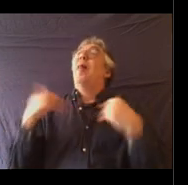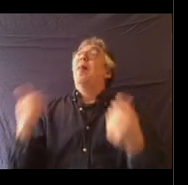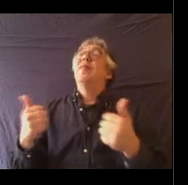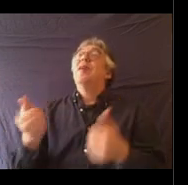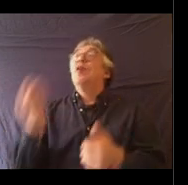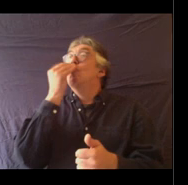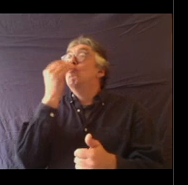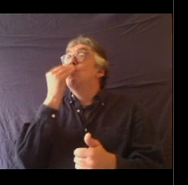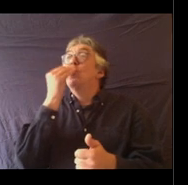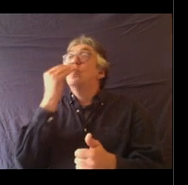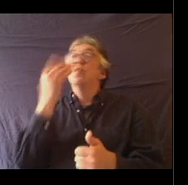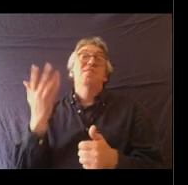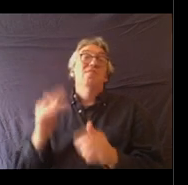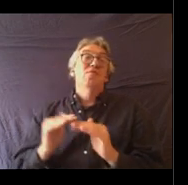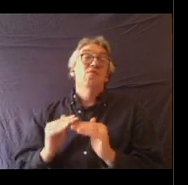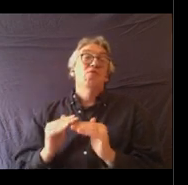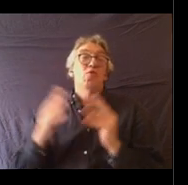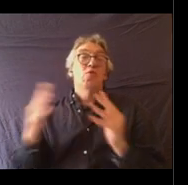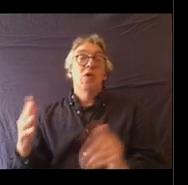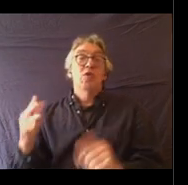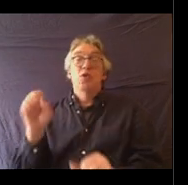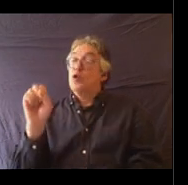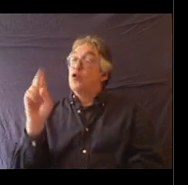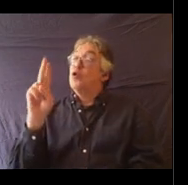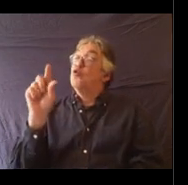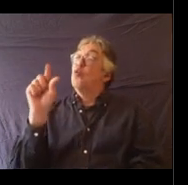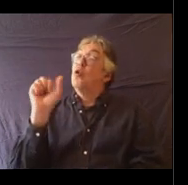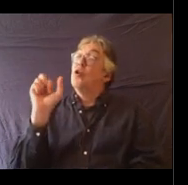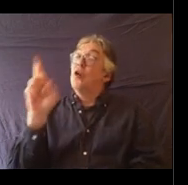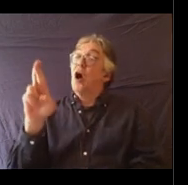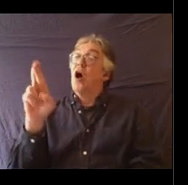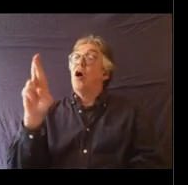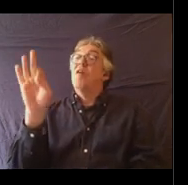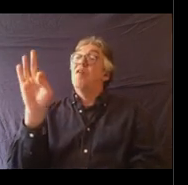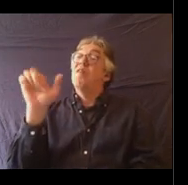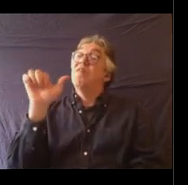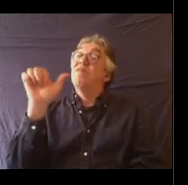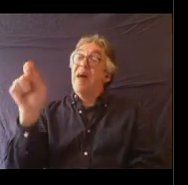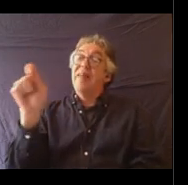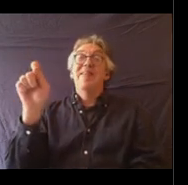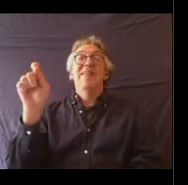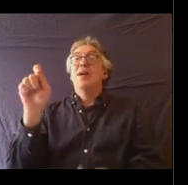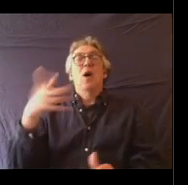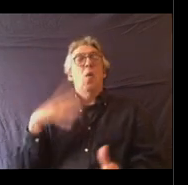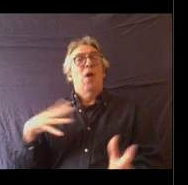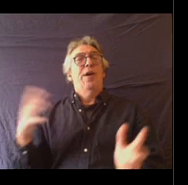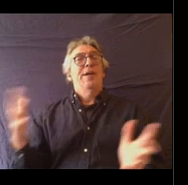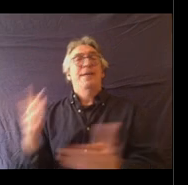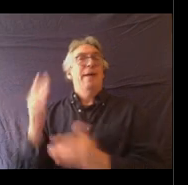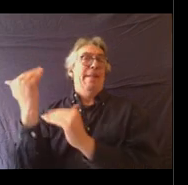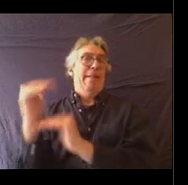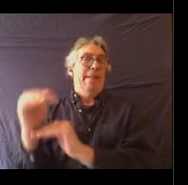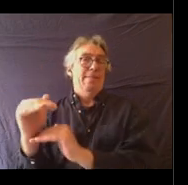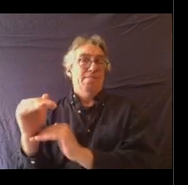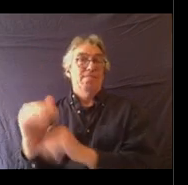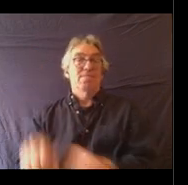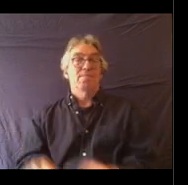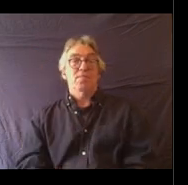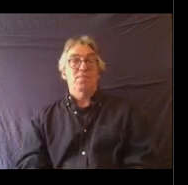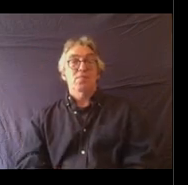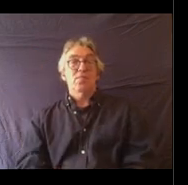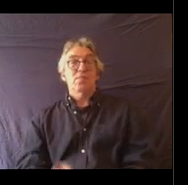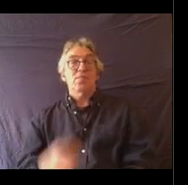and sugar. These are the qualitative rules. In terms of quantitative rules, because we saw that a lot